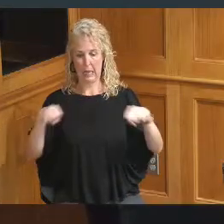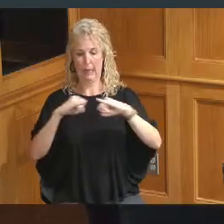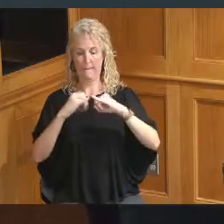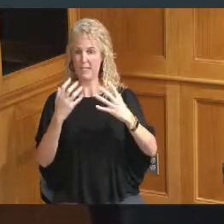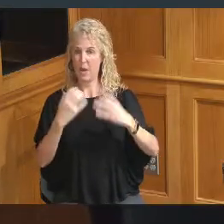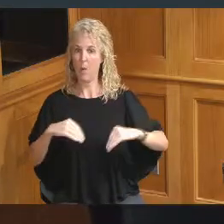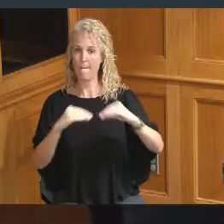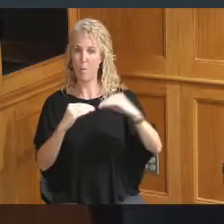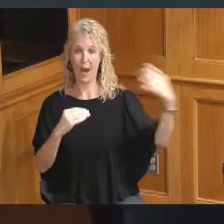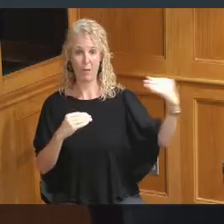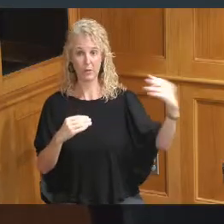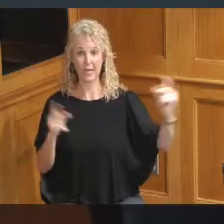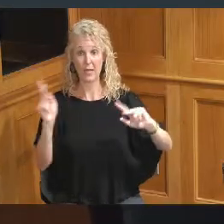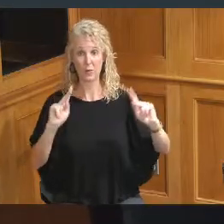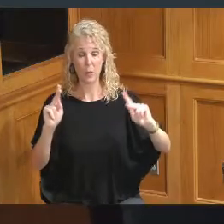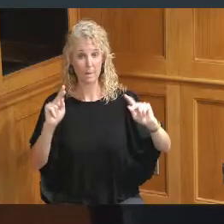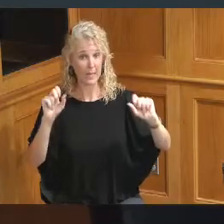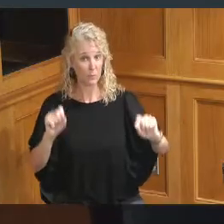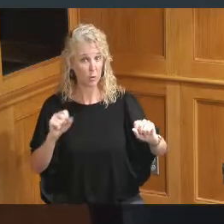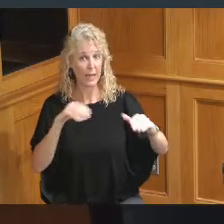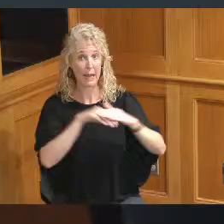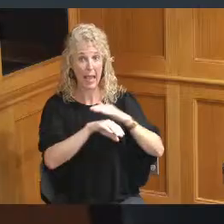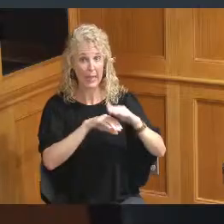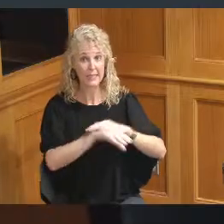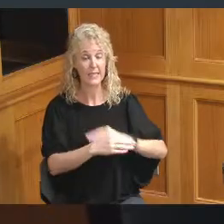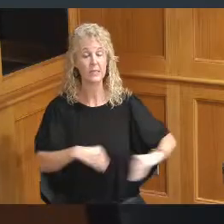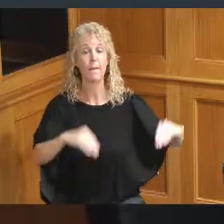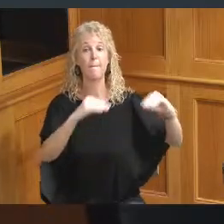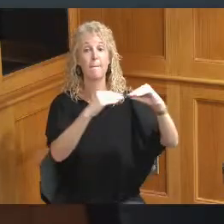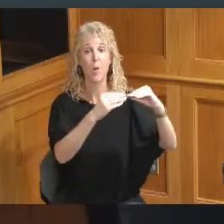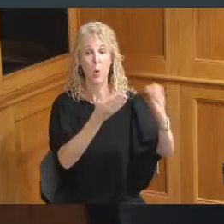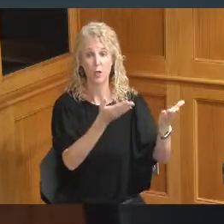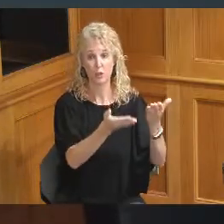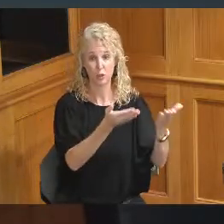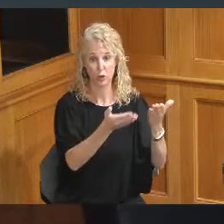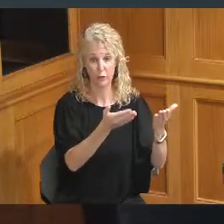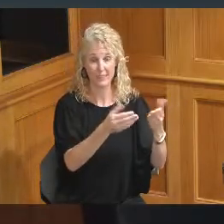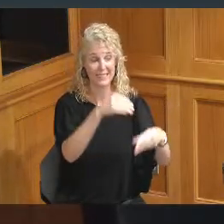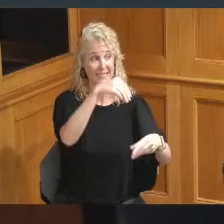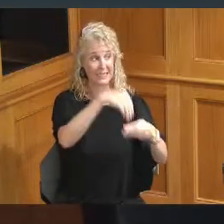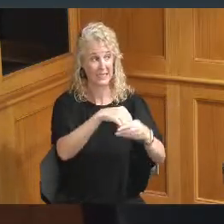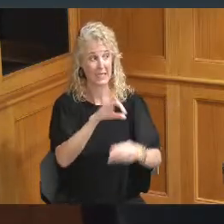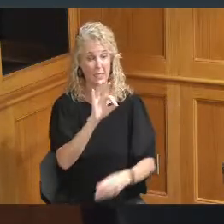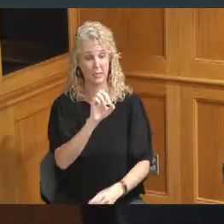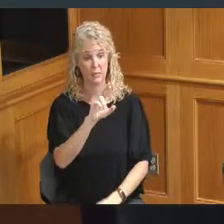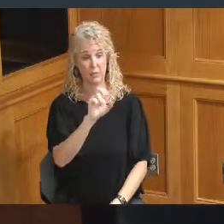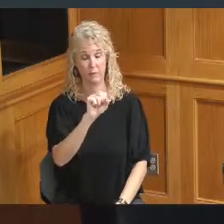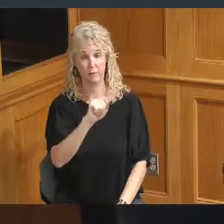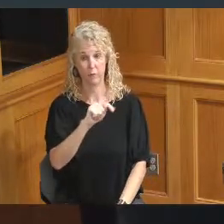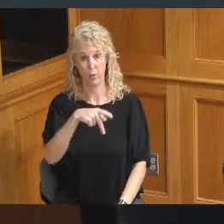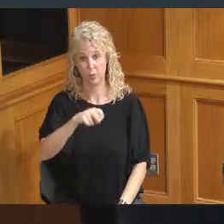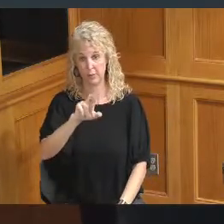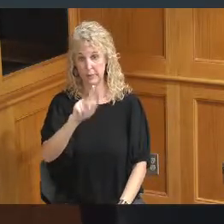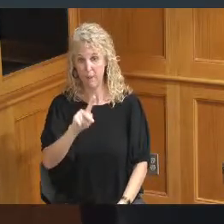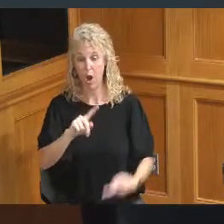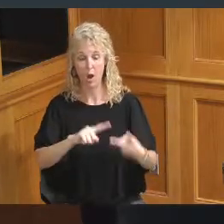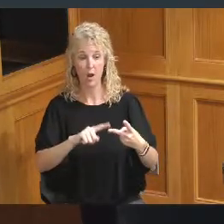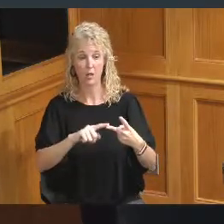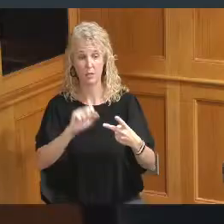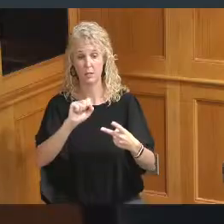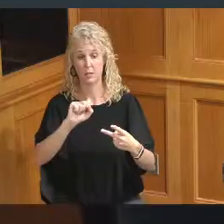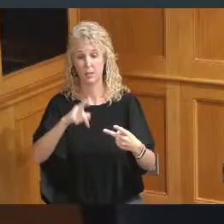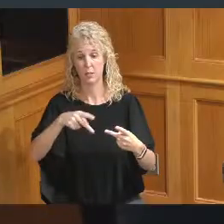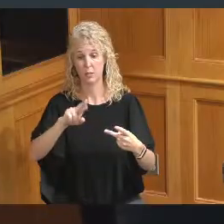So people will be able to access services out in the Forest Park areas, Forest Park, Springdale,